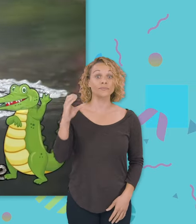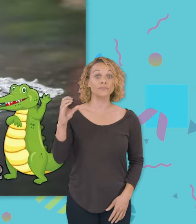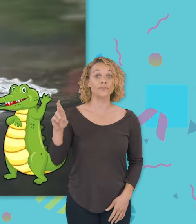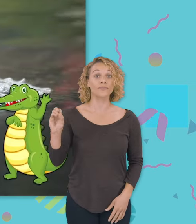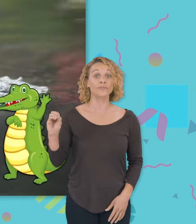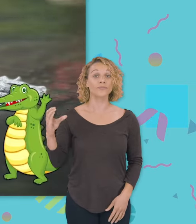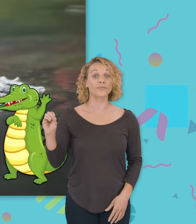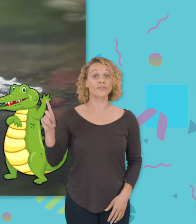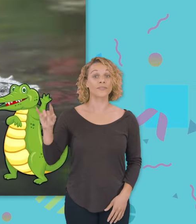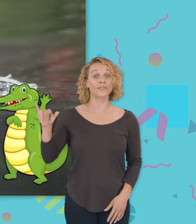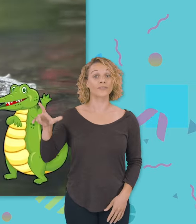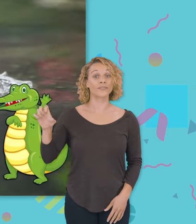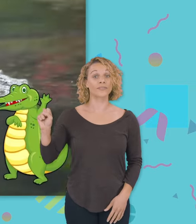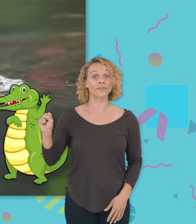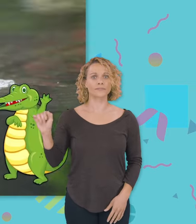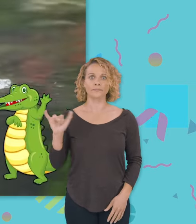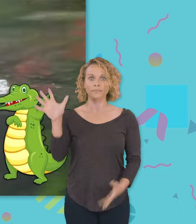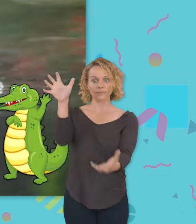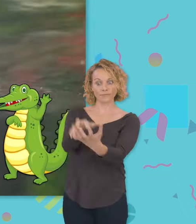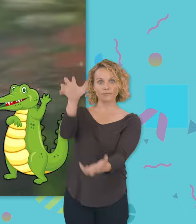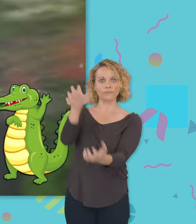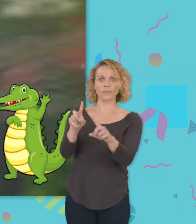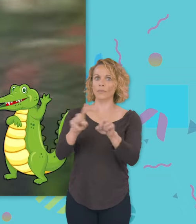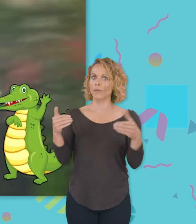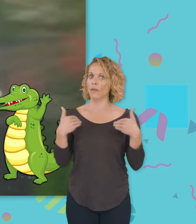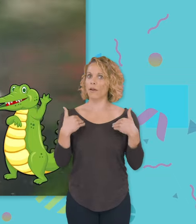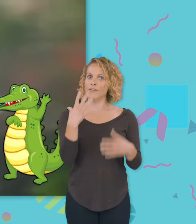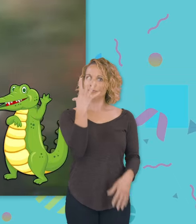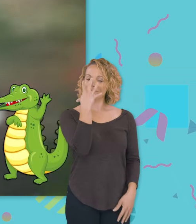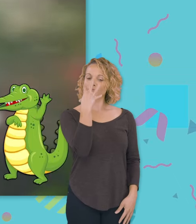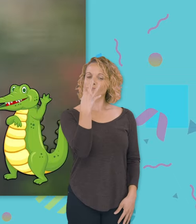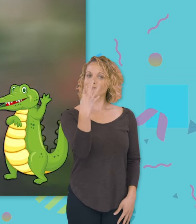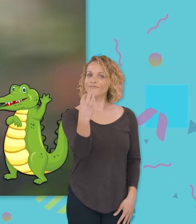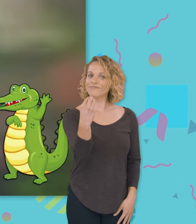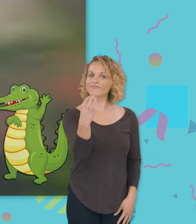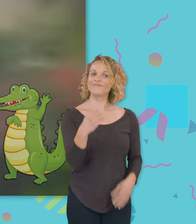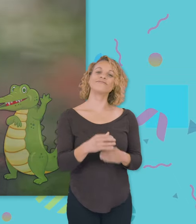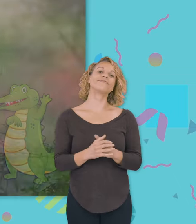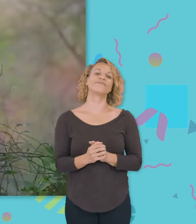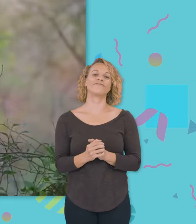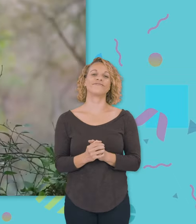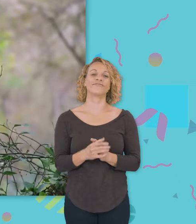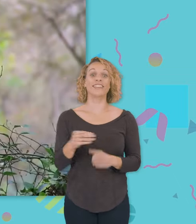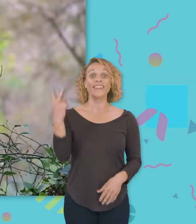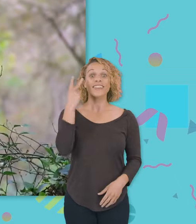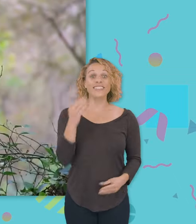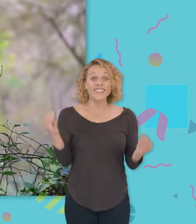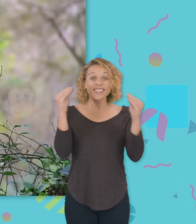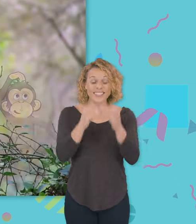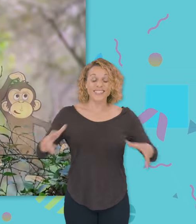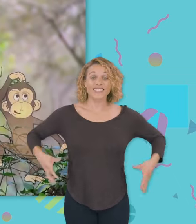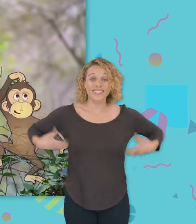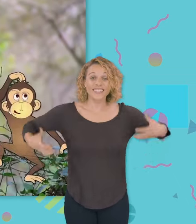see crocodiles, like alligators, but with pointed snouts. And I